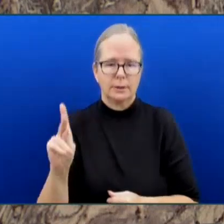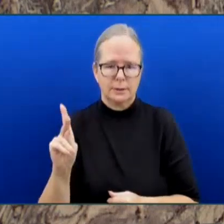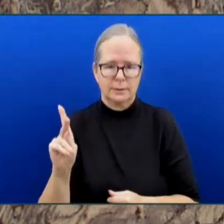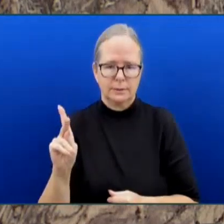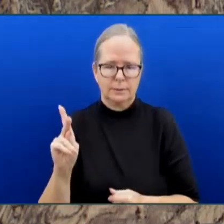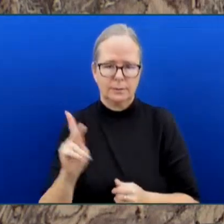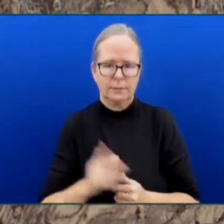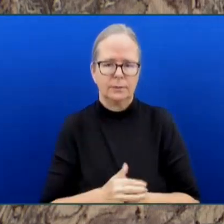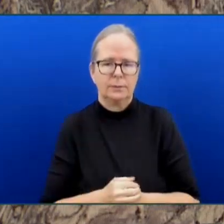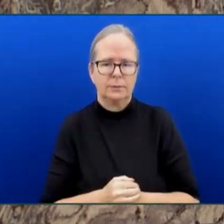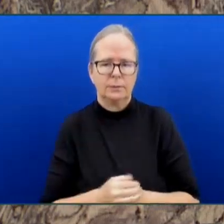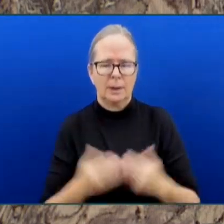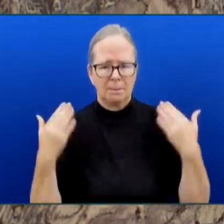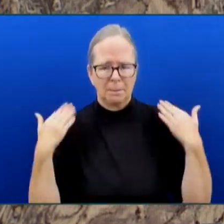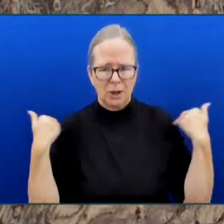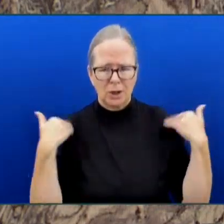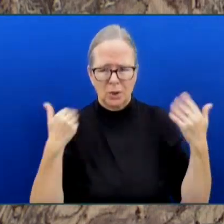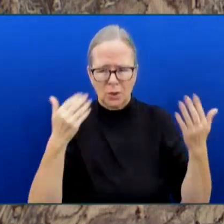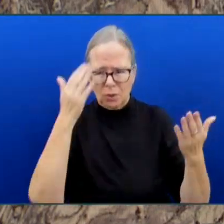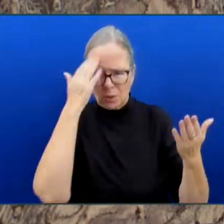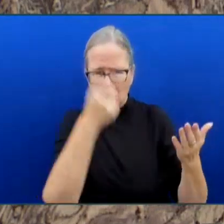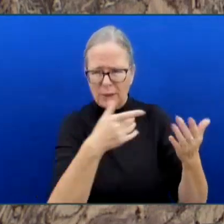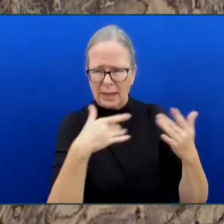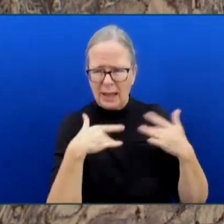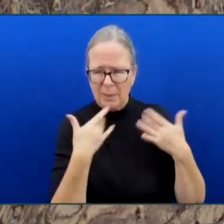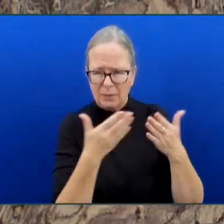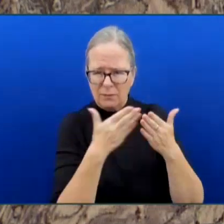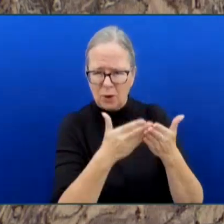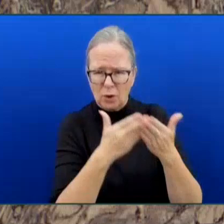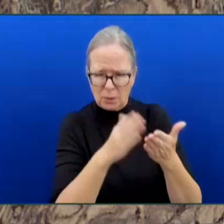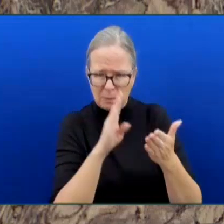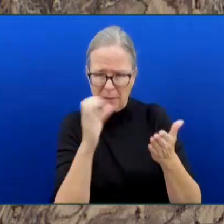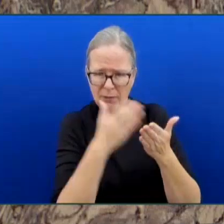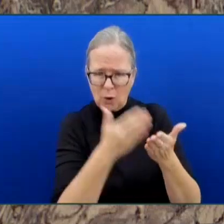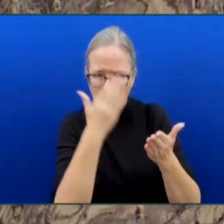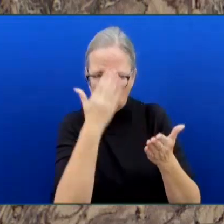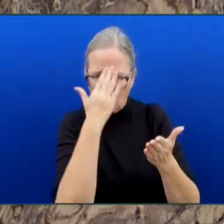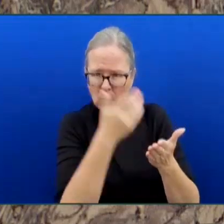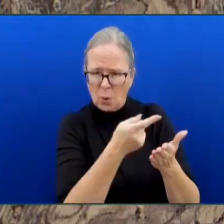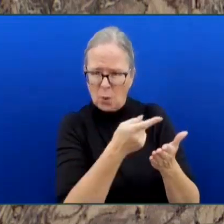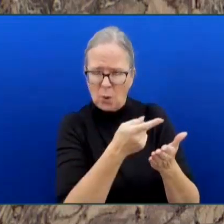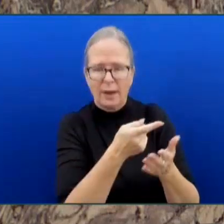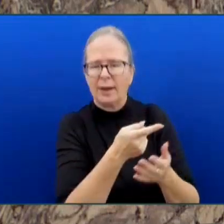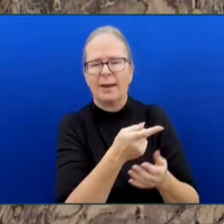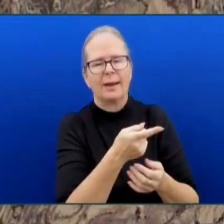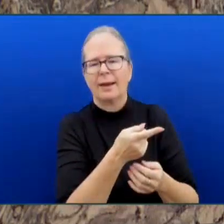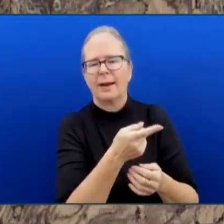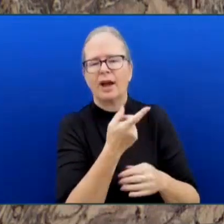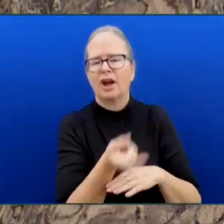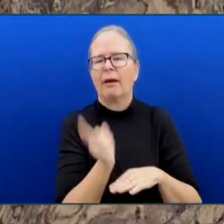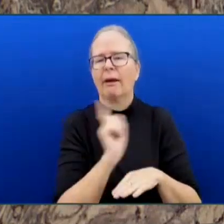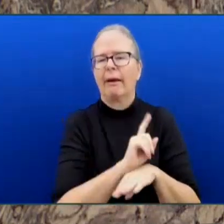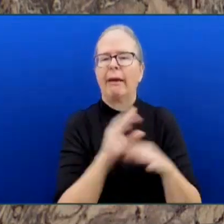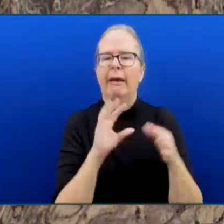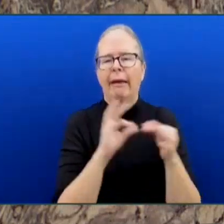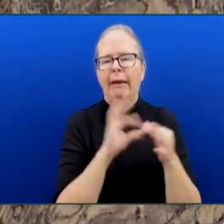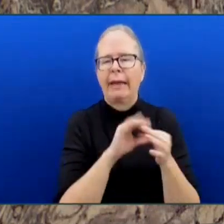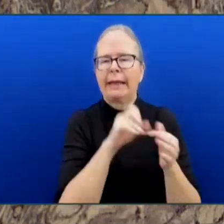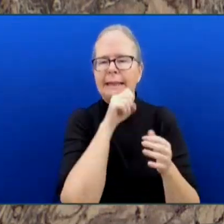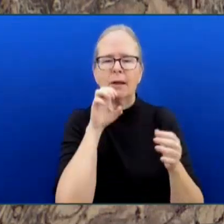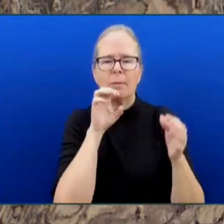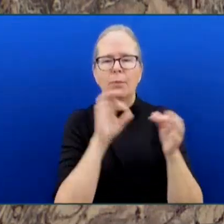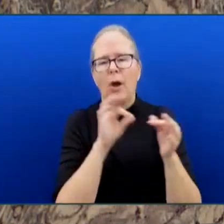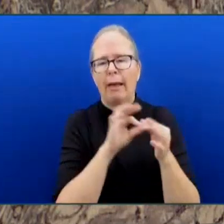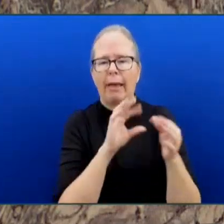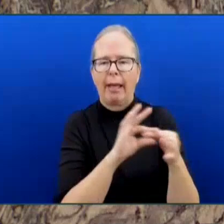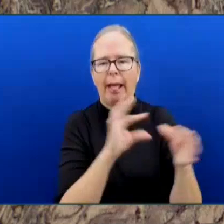BC Ferries? Any idea? This minister gets up and he mentions seniors. We had 2 seniors sleeping in their